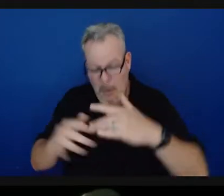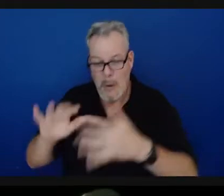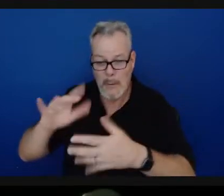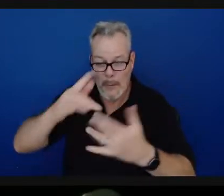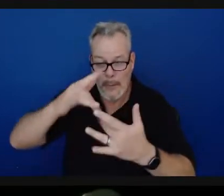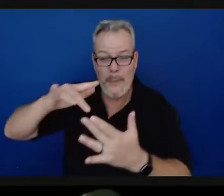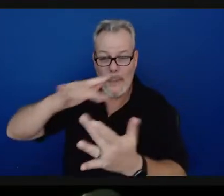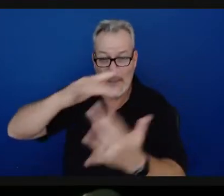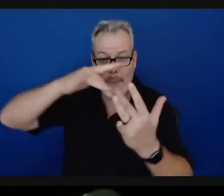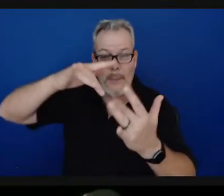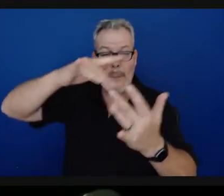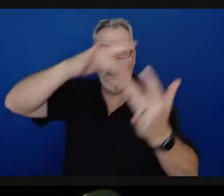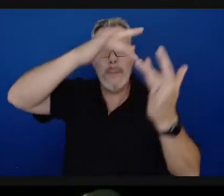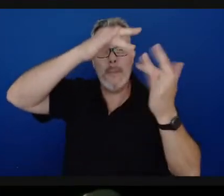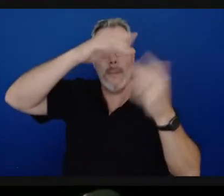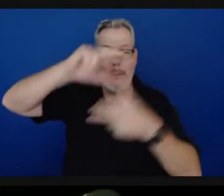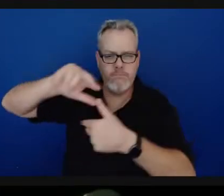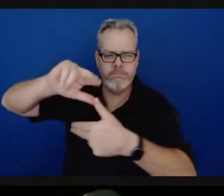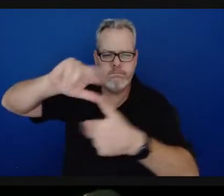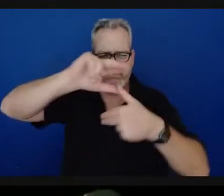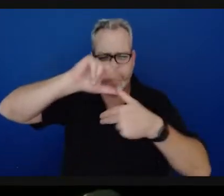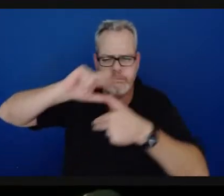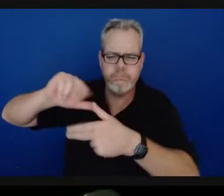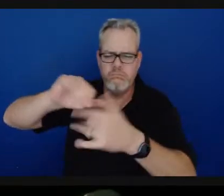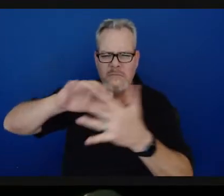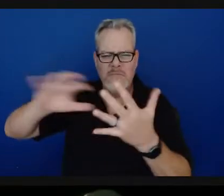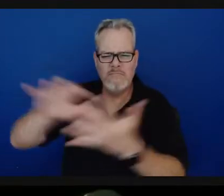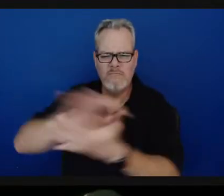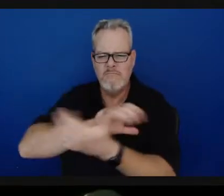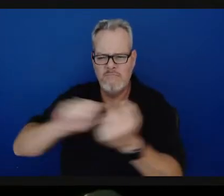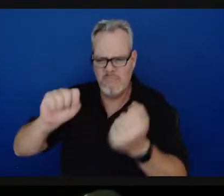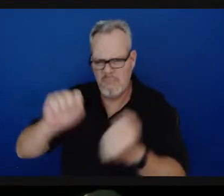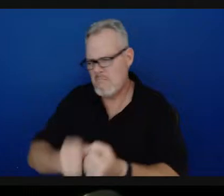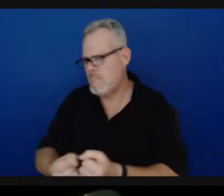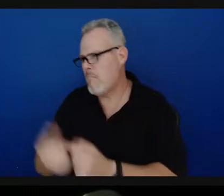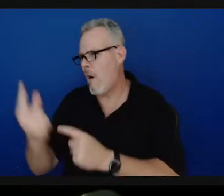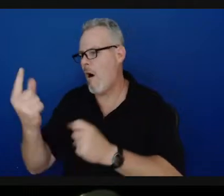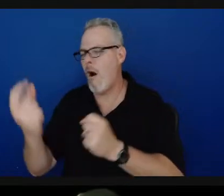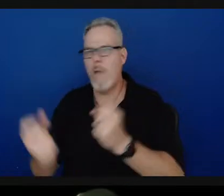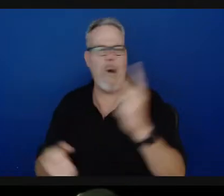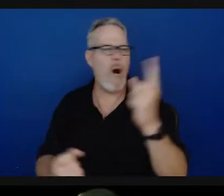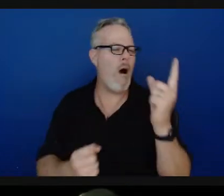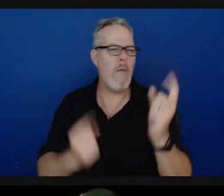and it's also getting ripped apart. And look at that piece over there splashing.